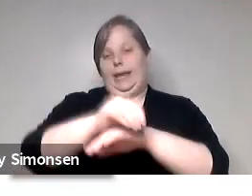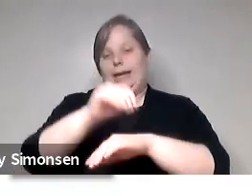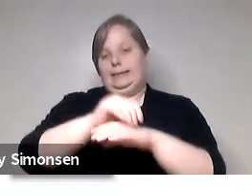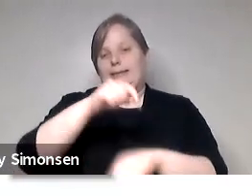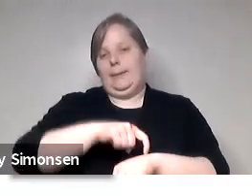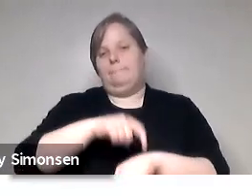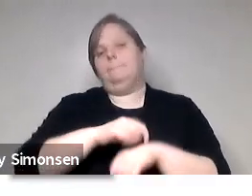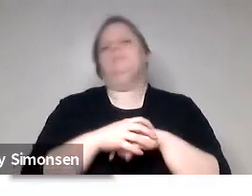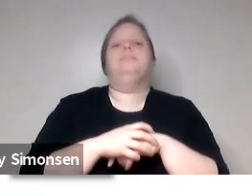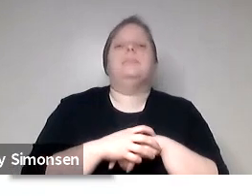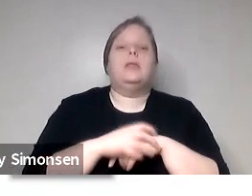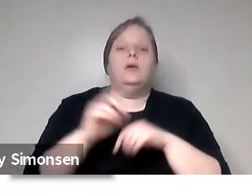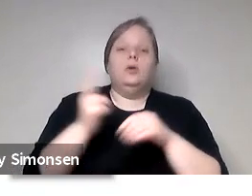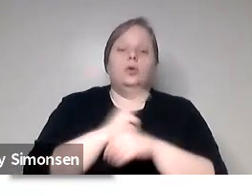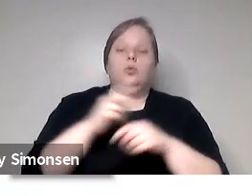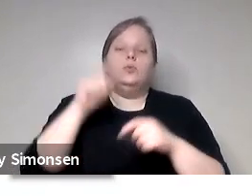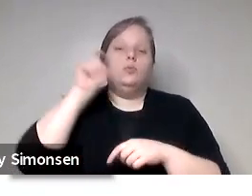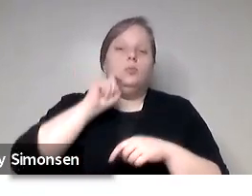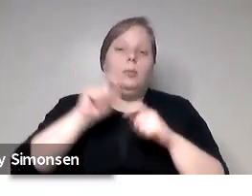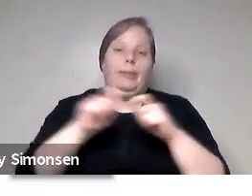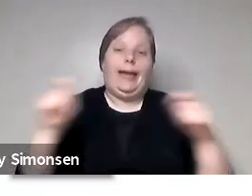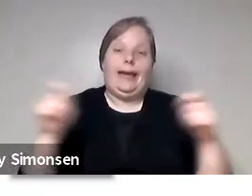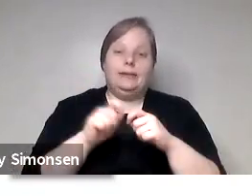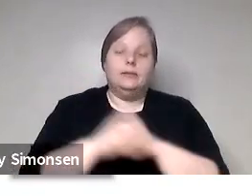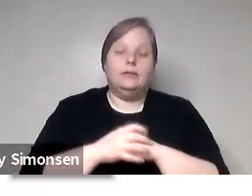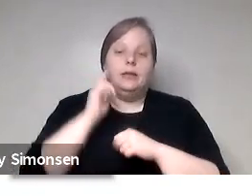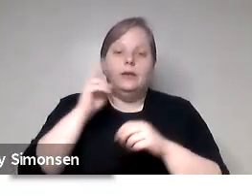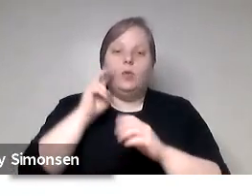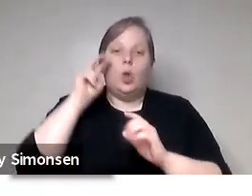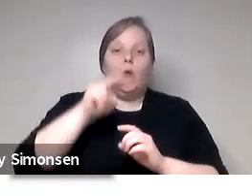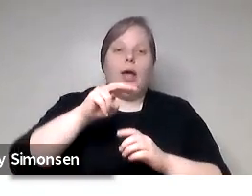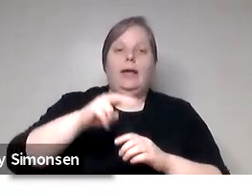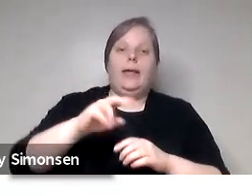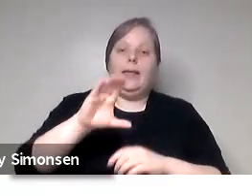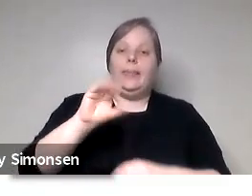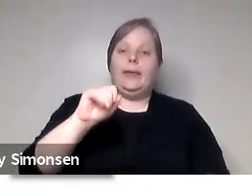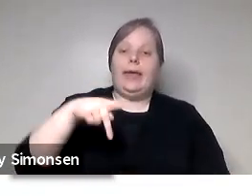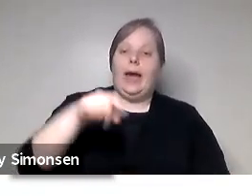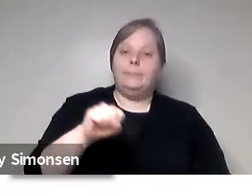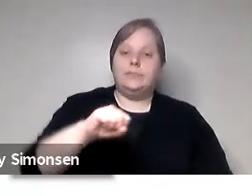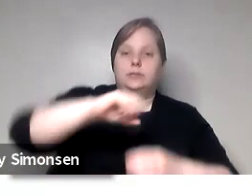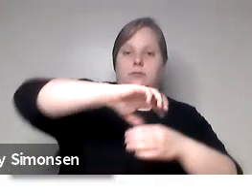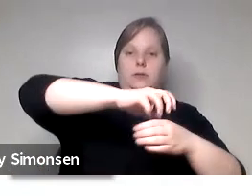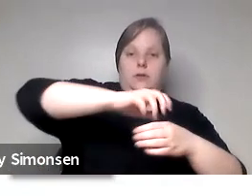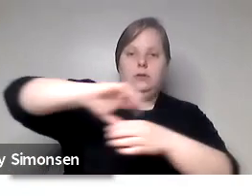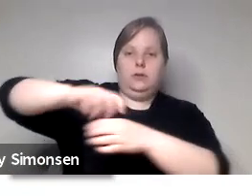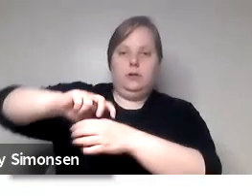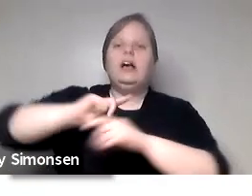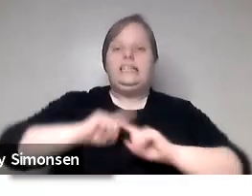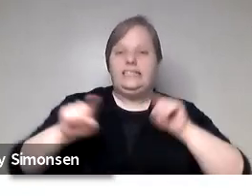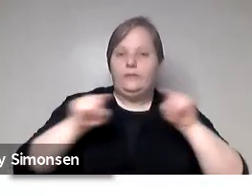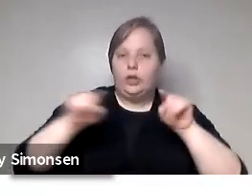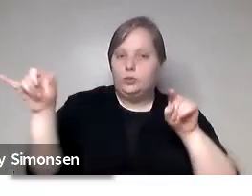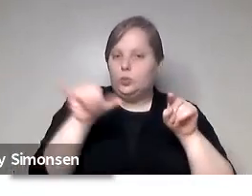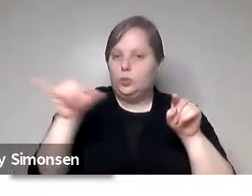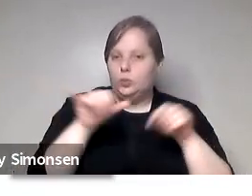Also using a rubber band. And if you look at the caps are different, and that's an easy way also. If you're